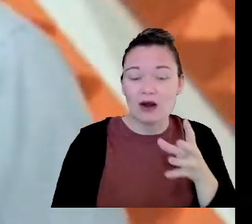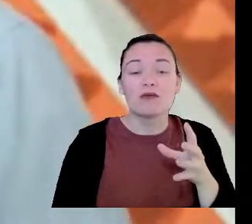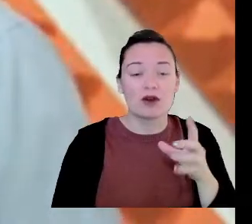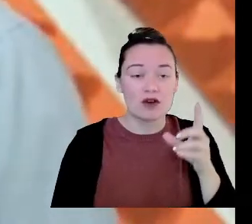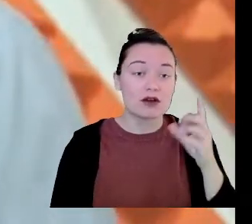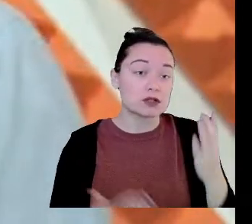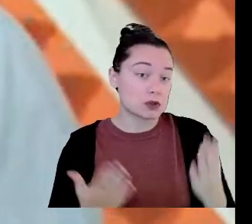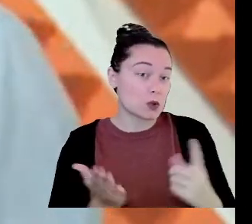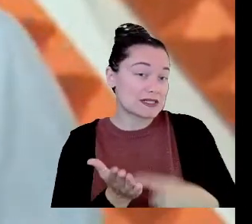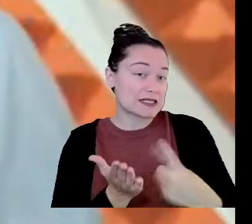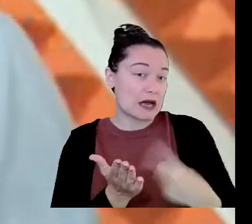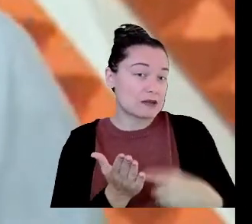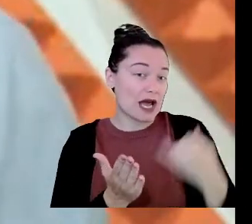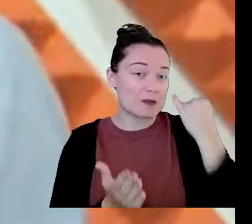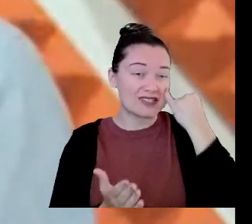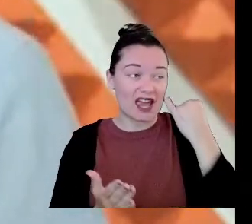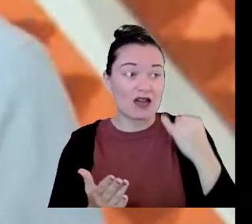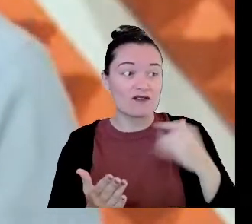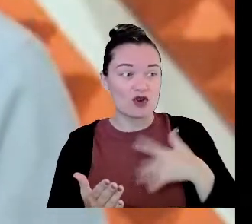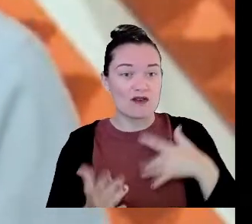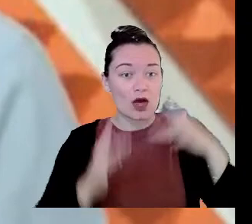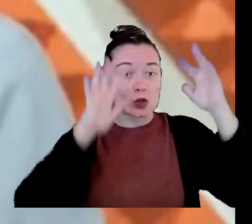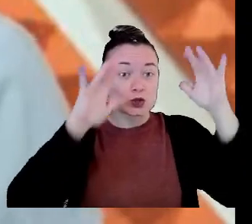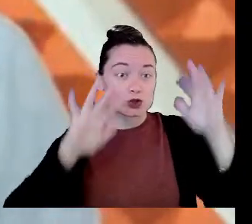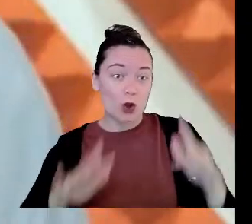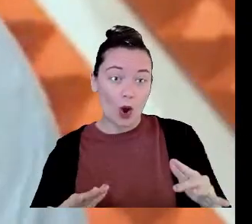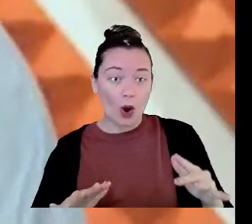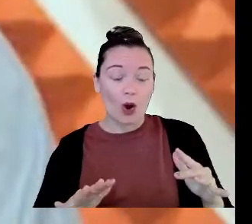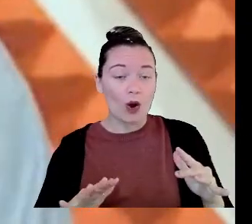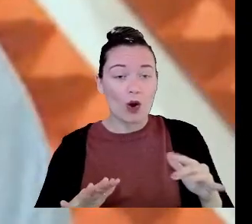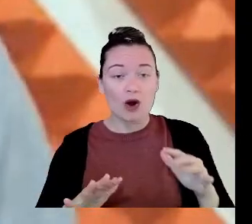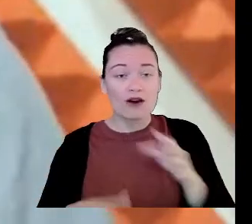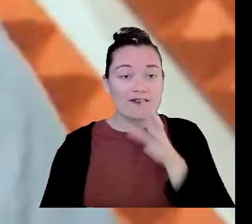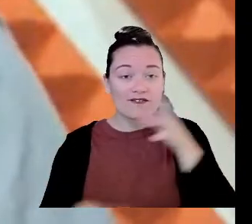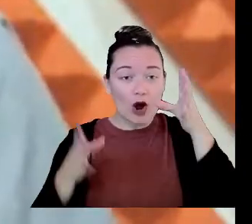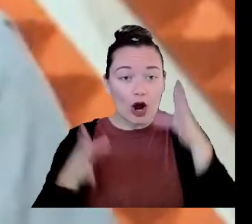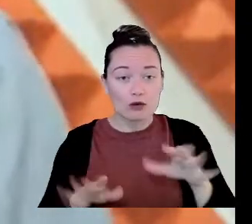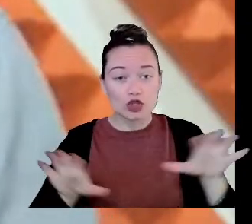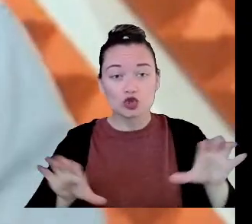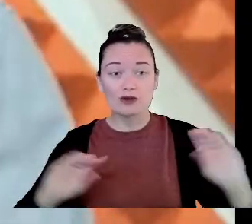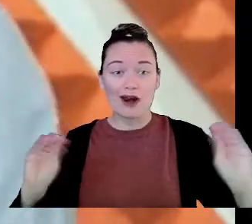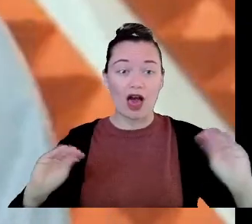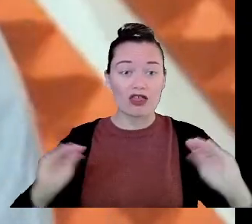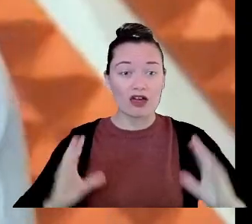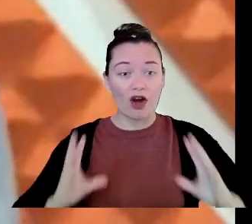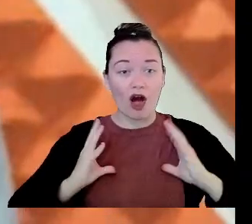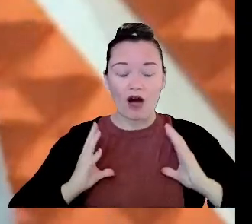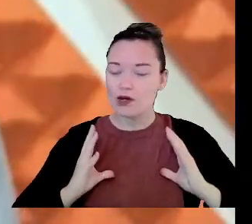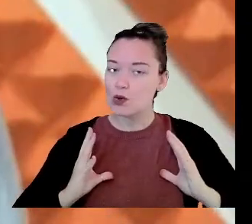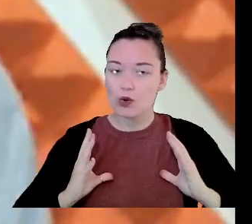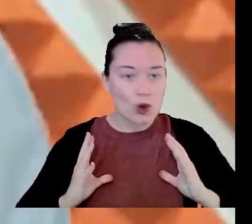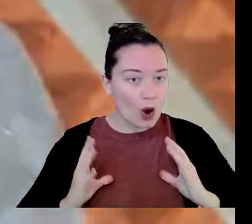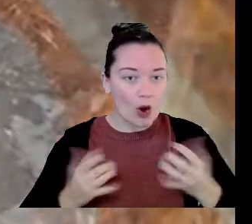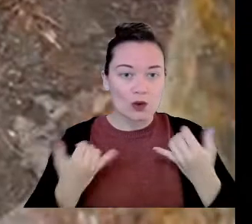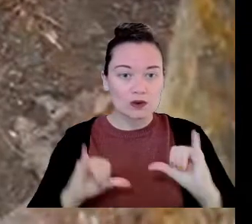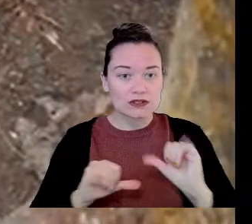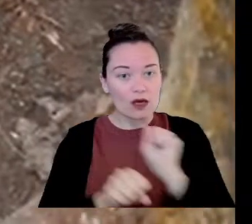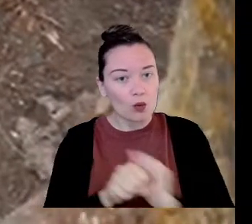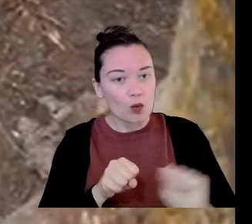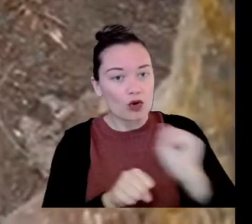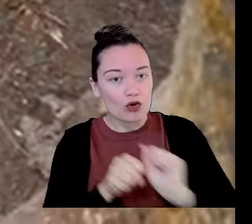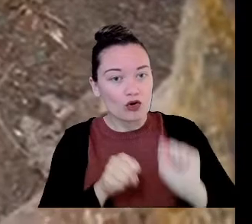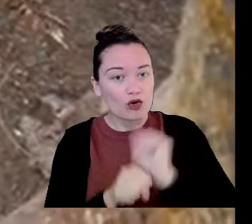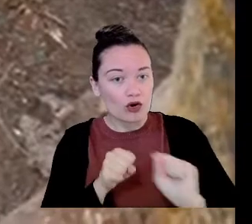Ohio, so when it's snowing, farmers aren't doing anything. Absolutely wrong. Farmers are constantly working.